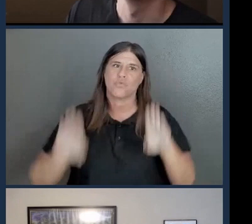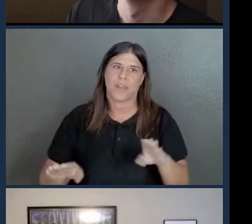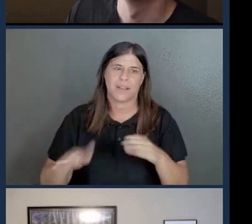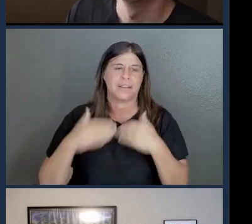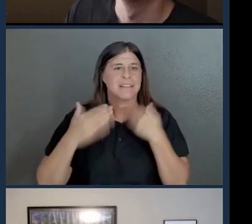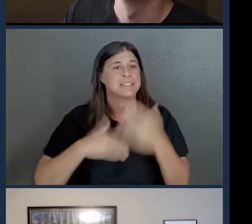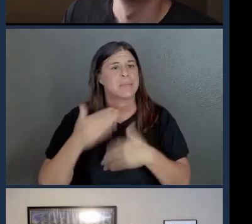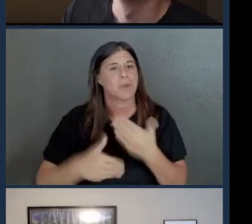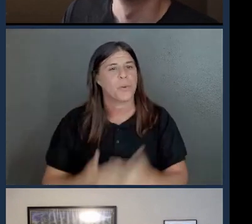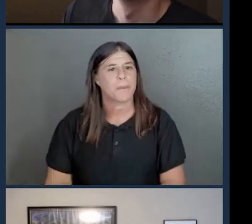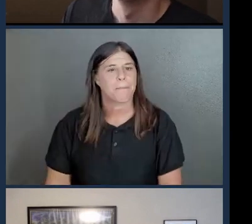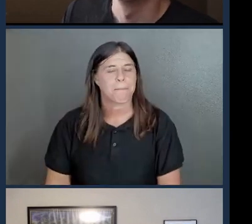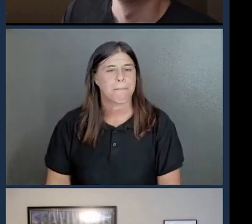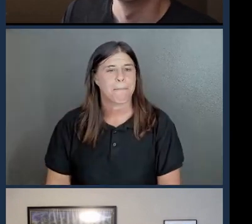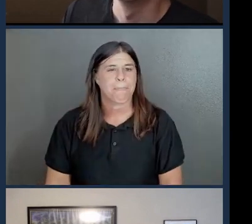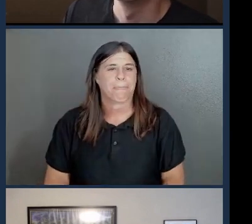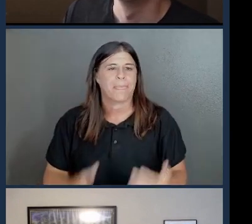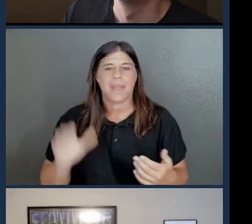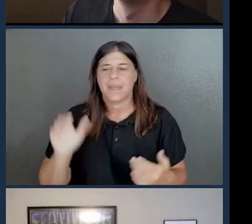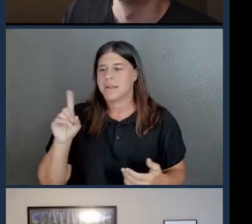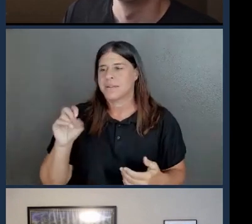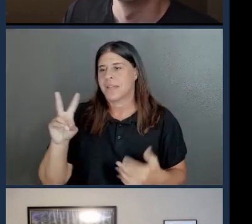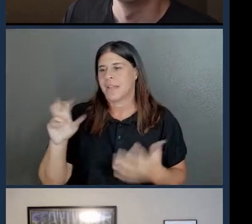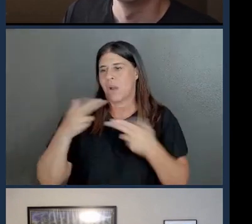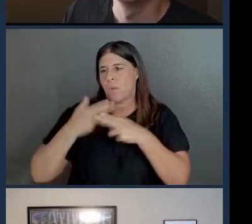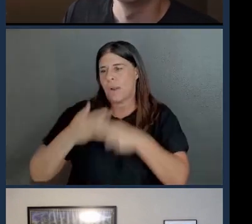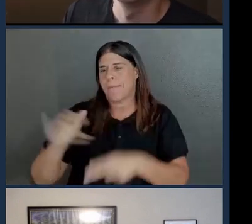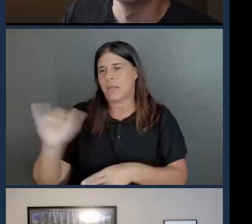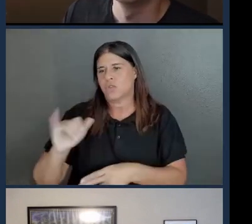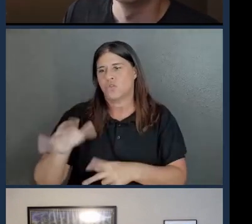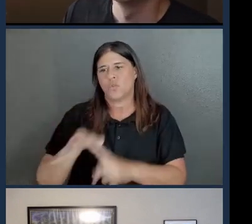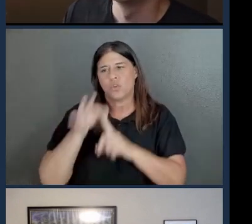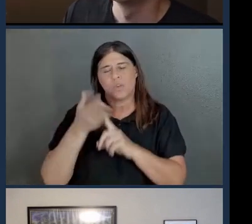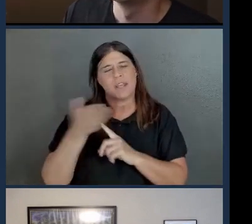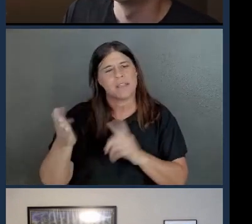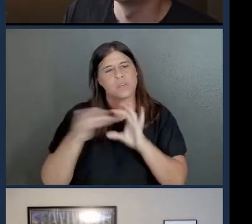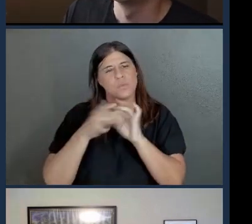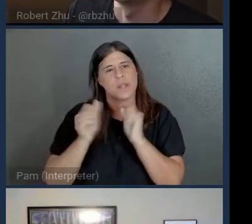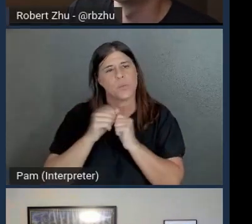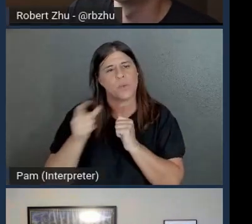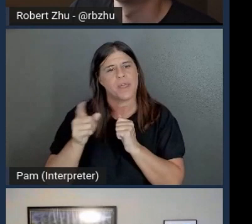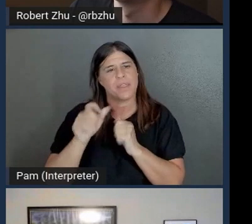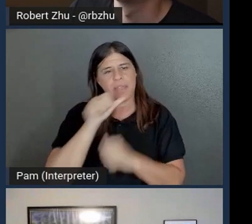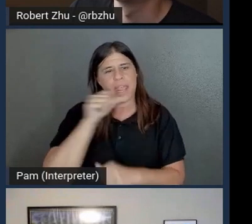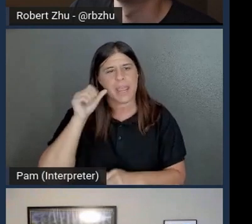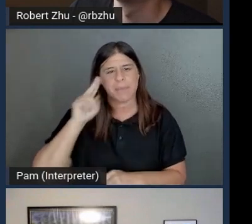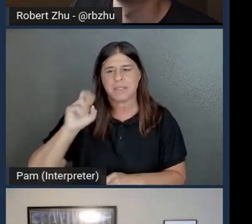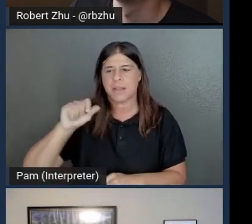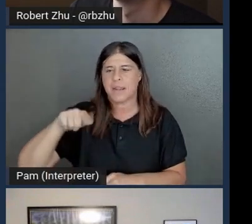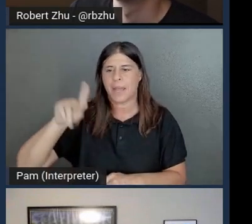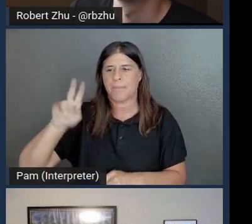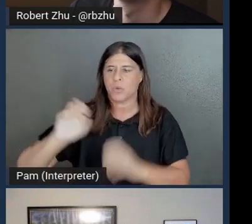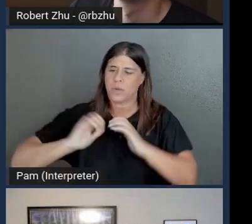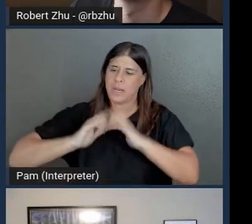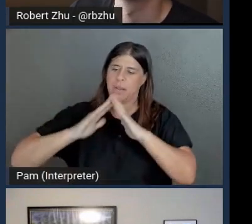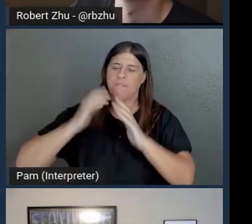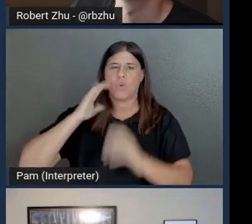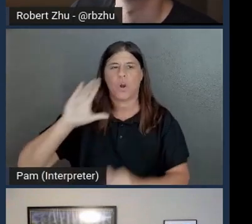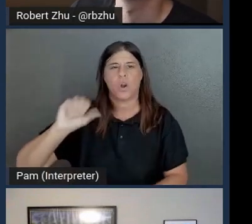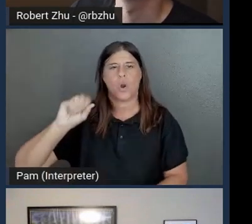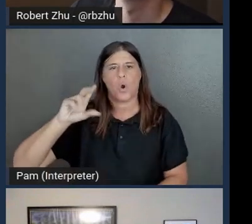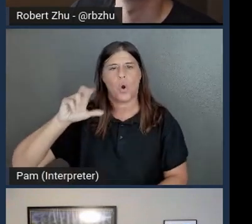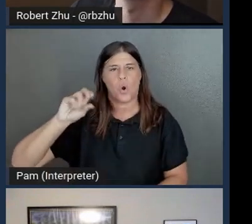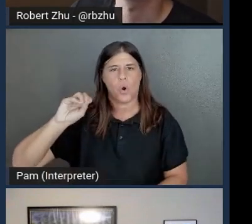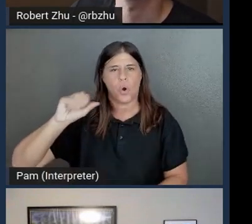going. Yeah, well, I also want to kind of mention, I think one of the unique things about Amazon Neptune's implementation of OpenCypher is you can